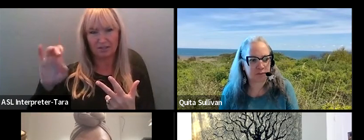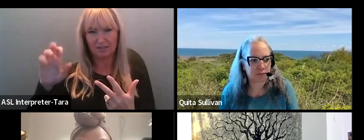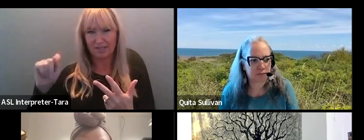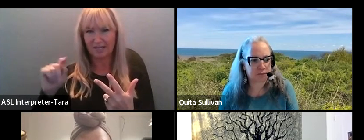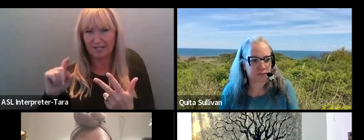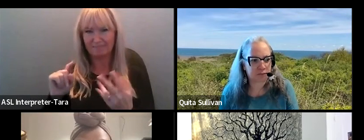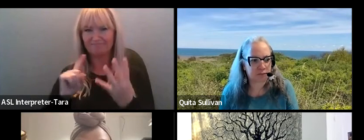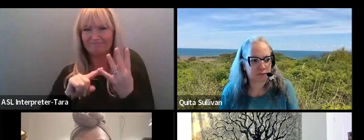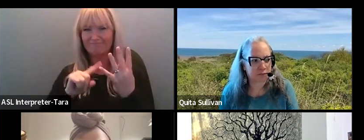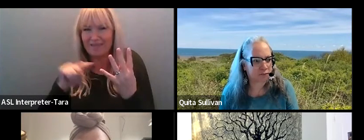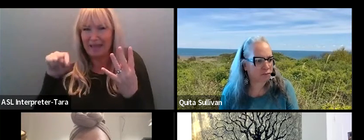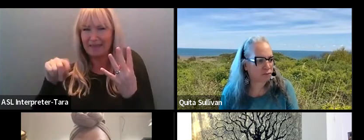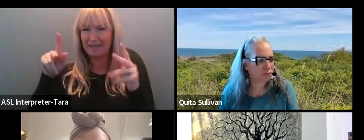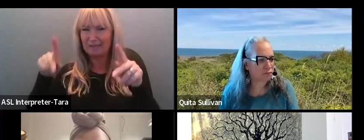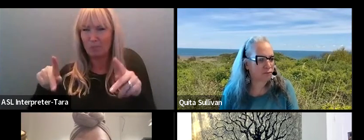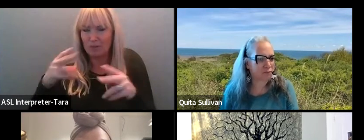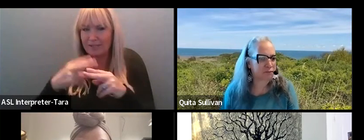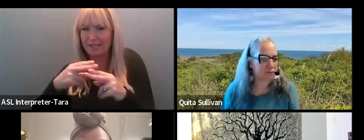so I'm going to post it